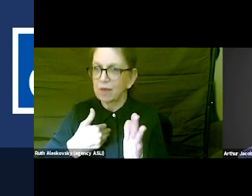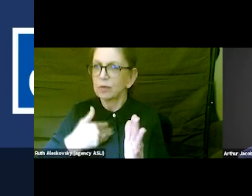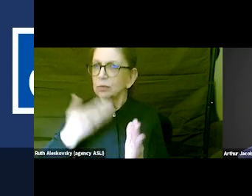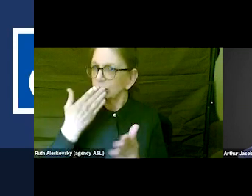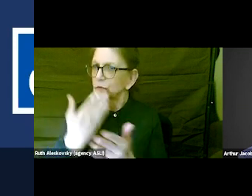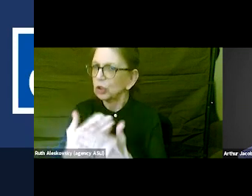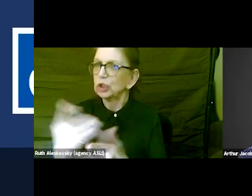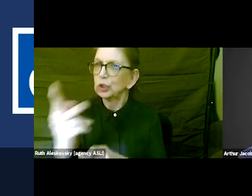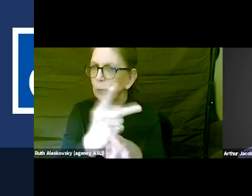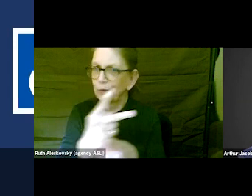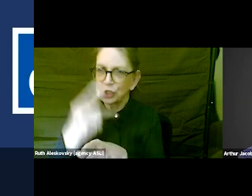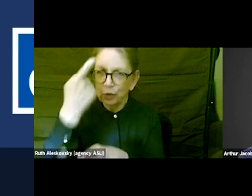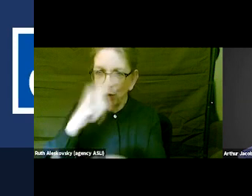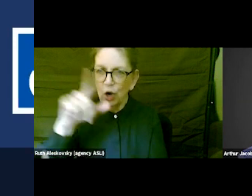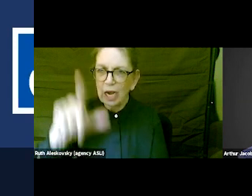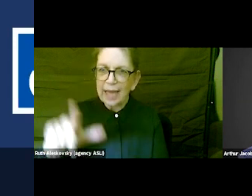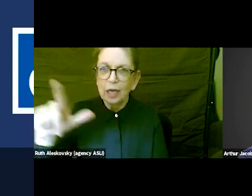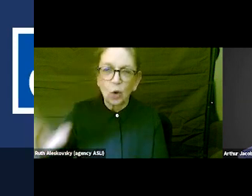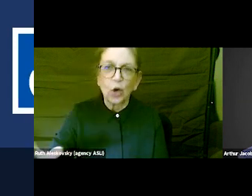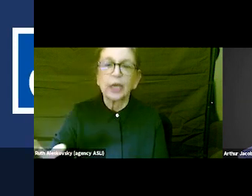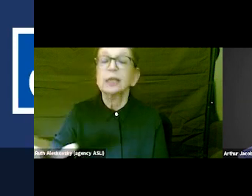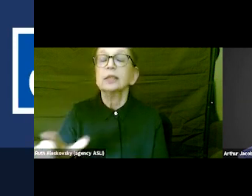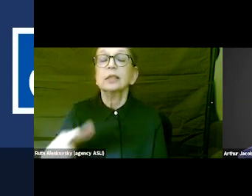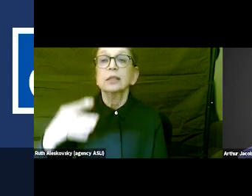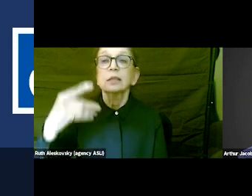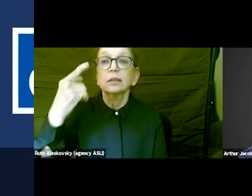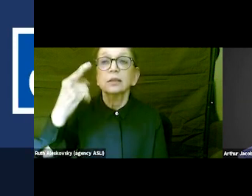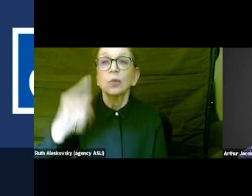and developers on re-rentals of those set aside units.